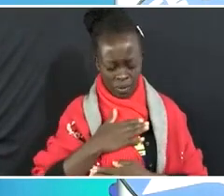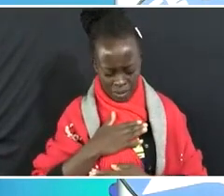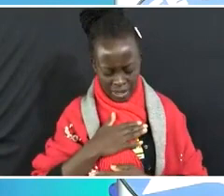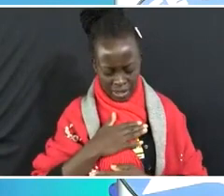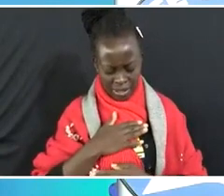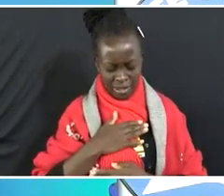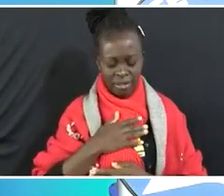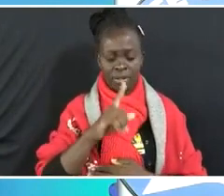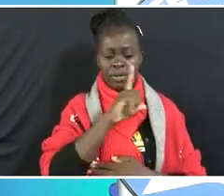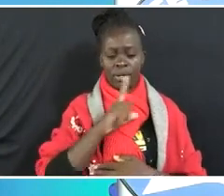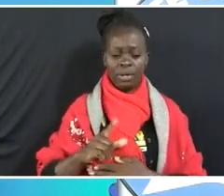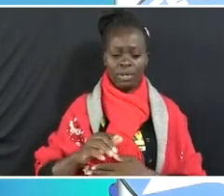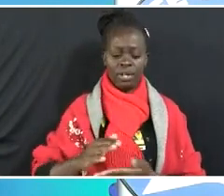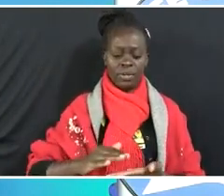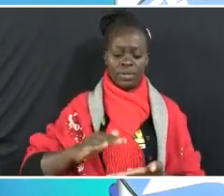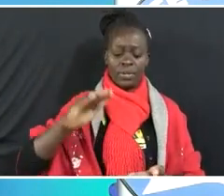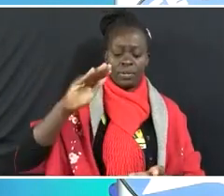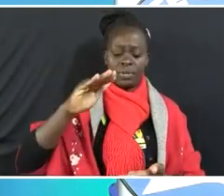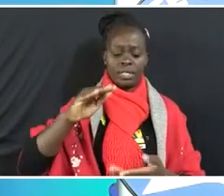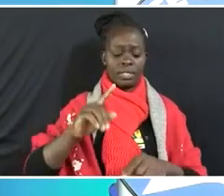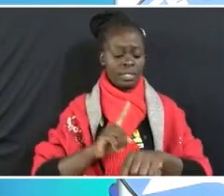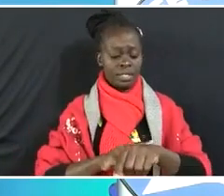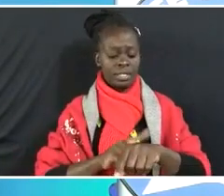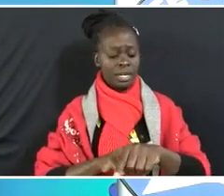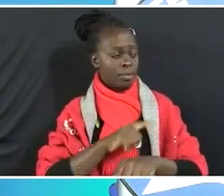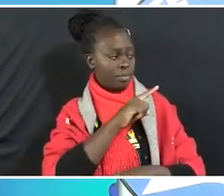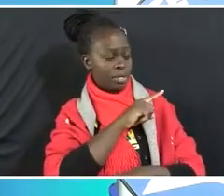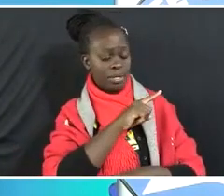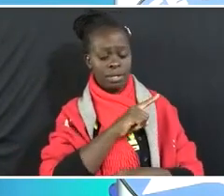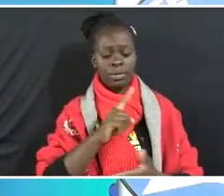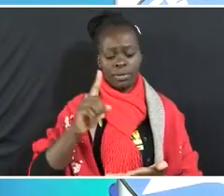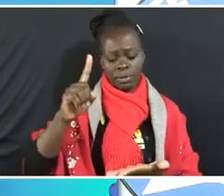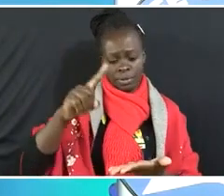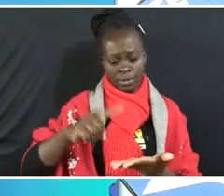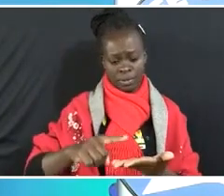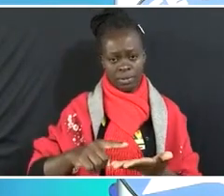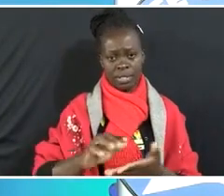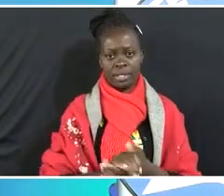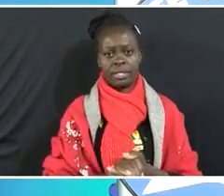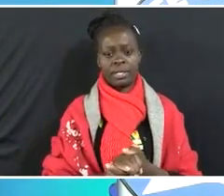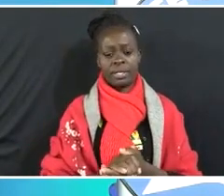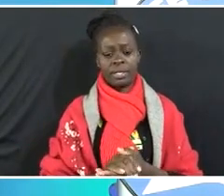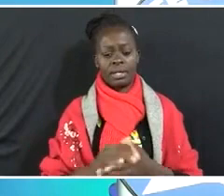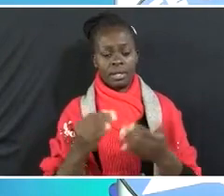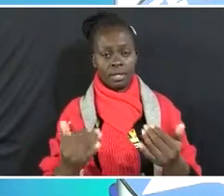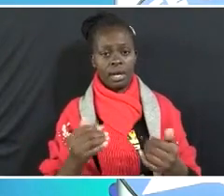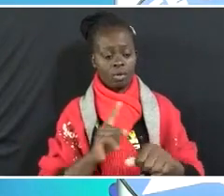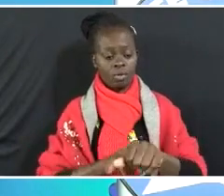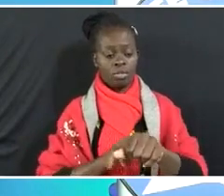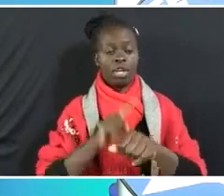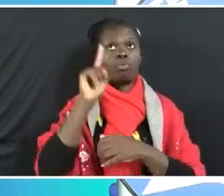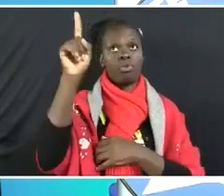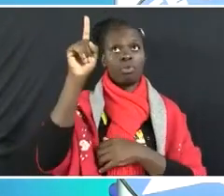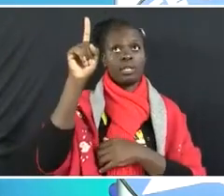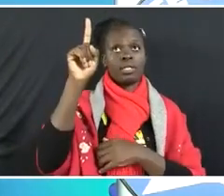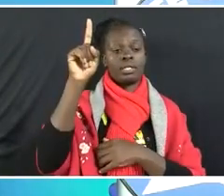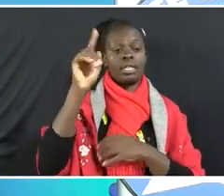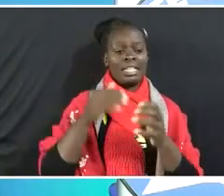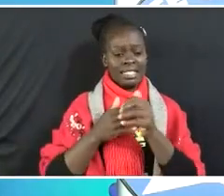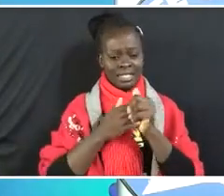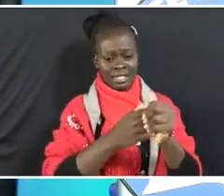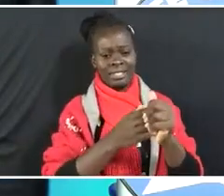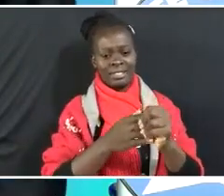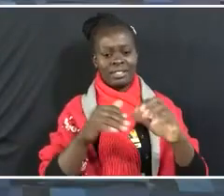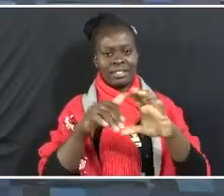I decrease. This is your moment. This is your hour. Take charge. Speak to us is my prayer in